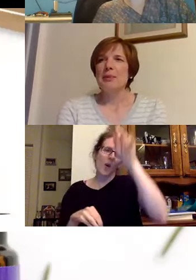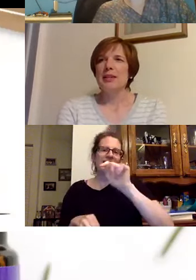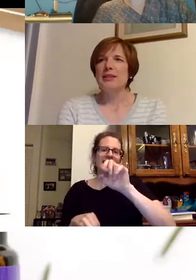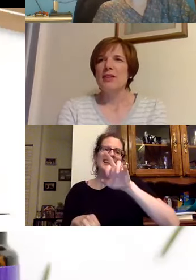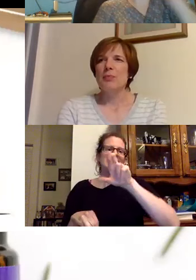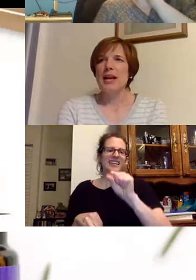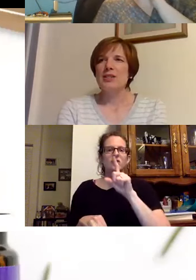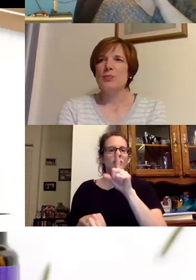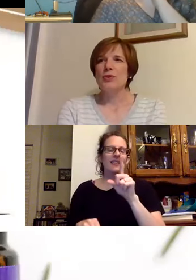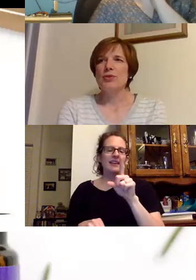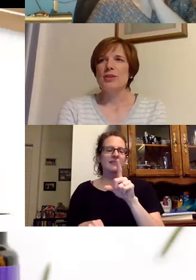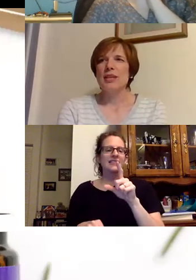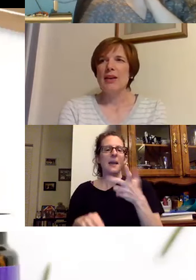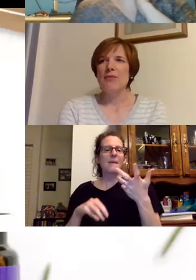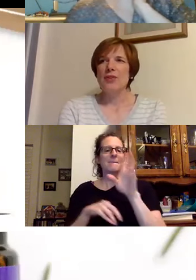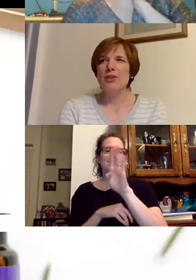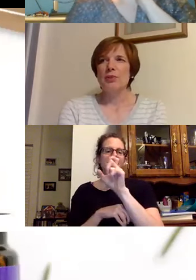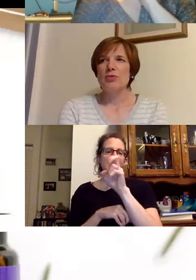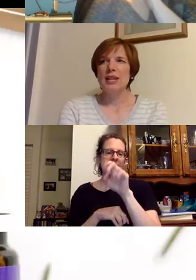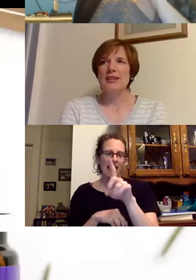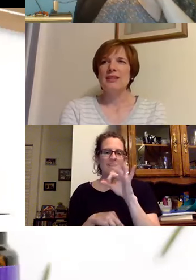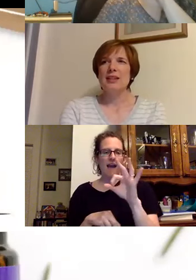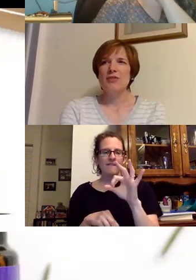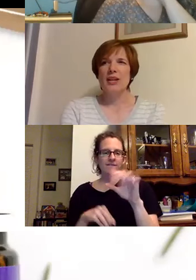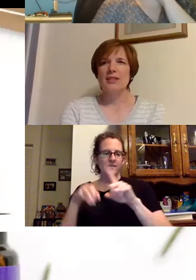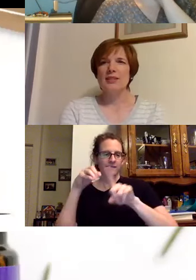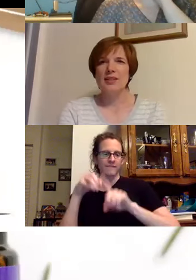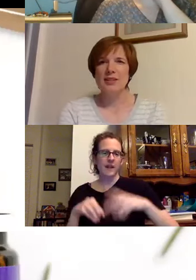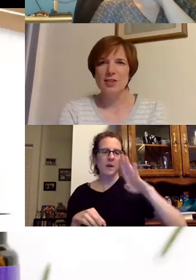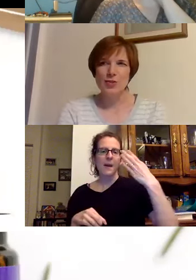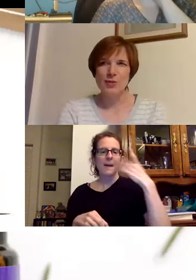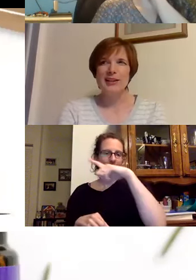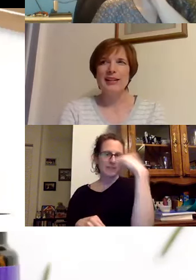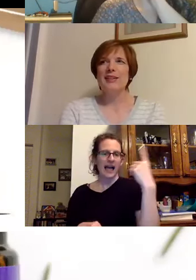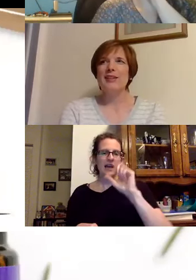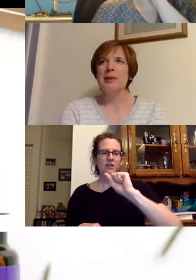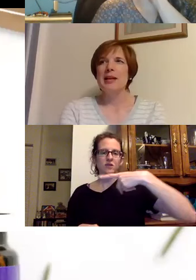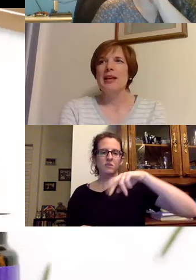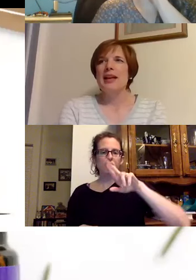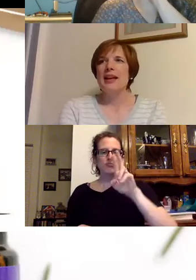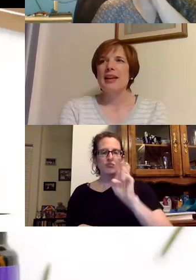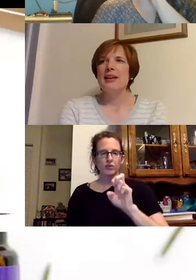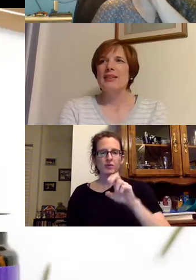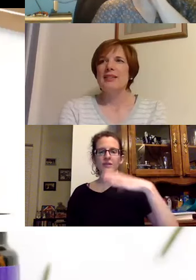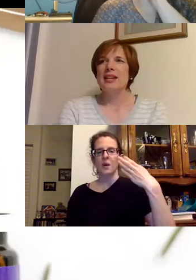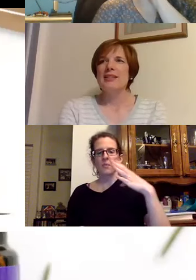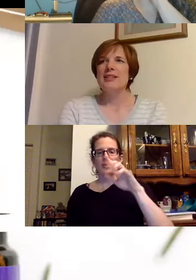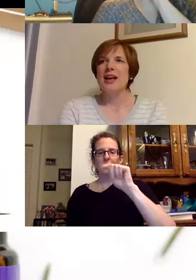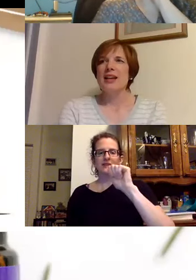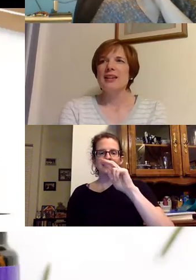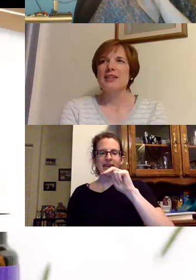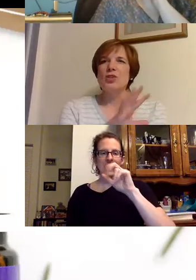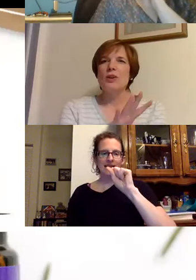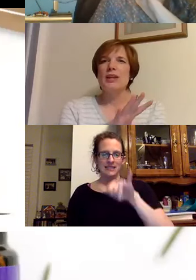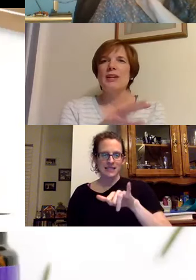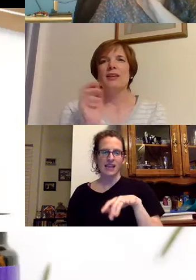a blend of black spruce, camphor, blue tansy, frankincense, geranium, and it's